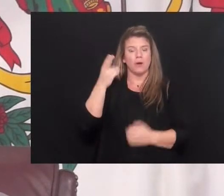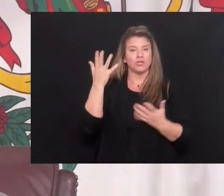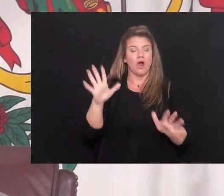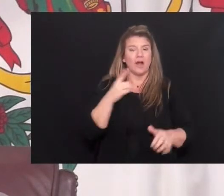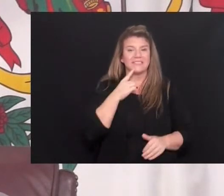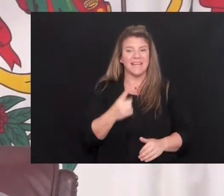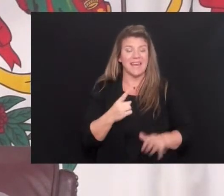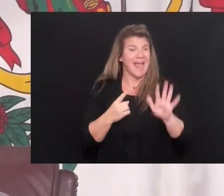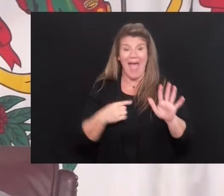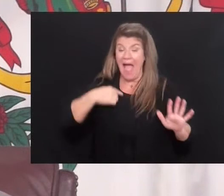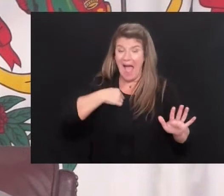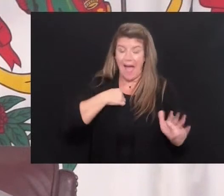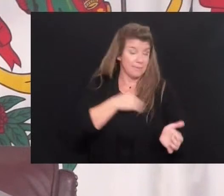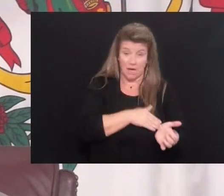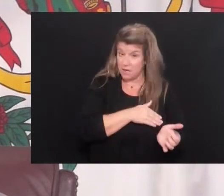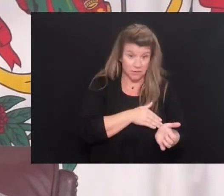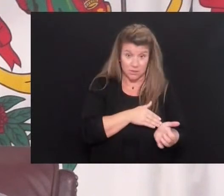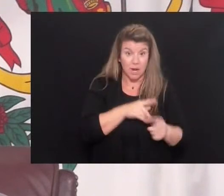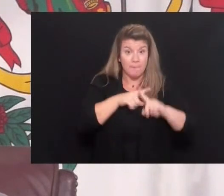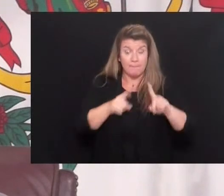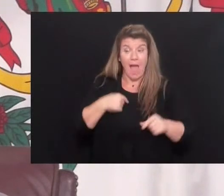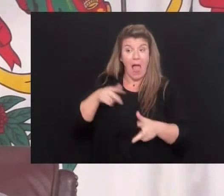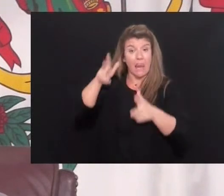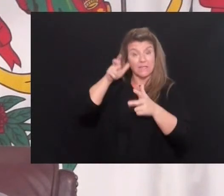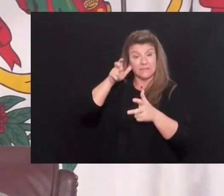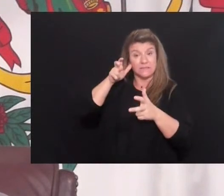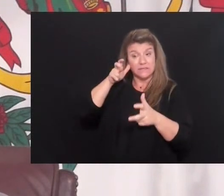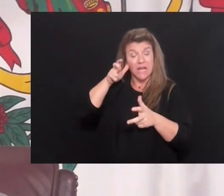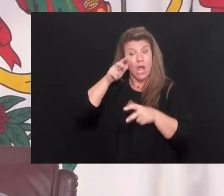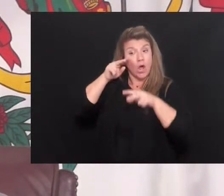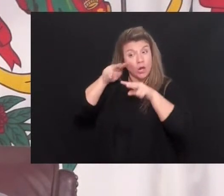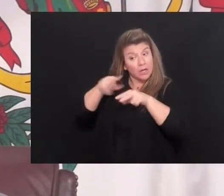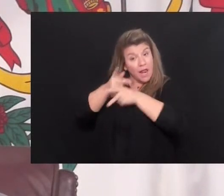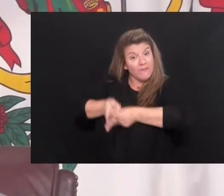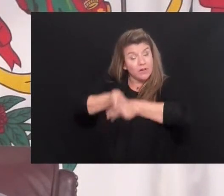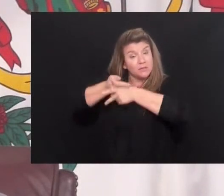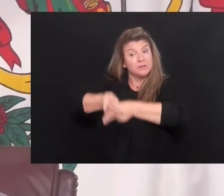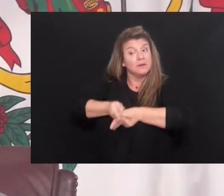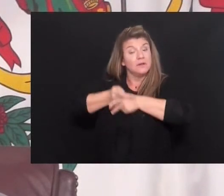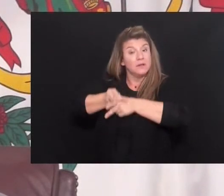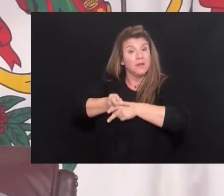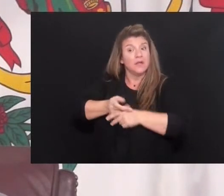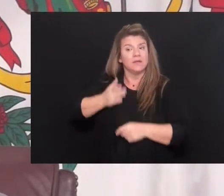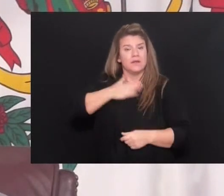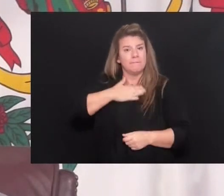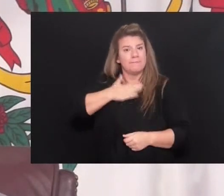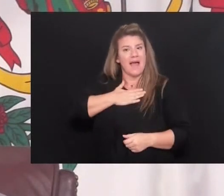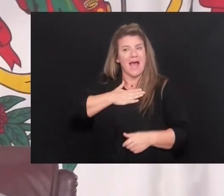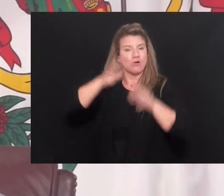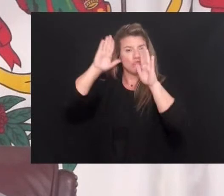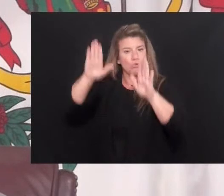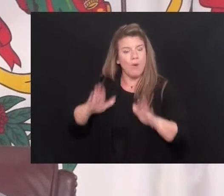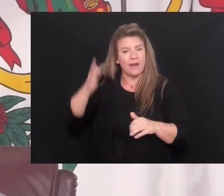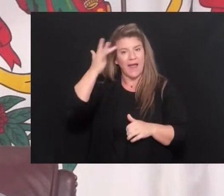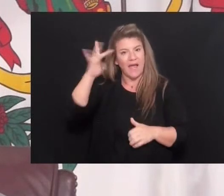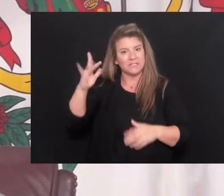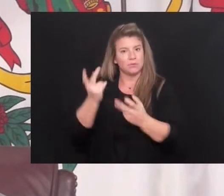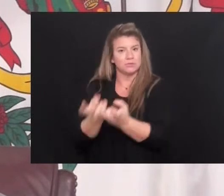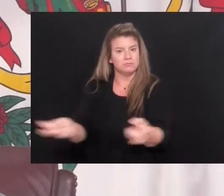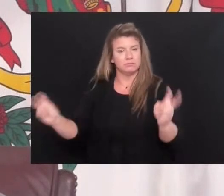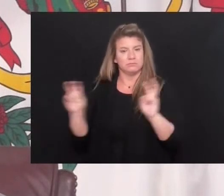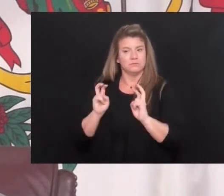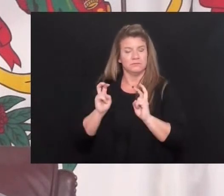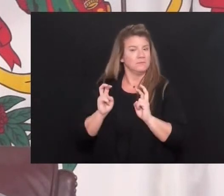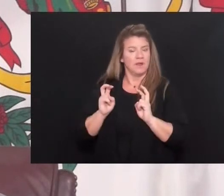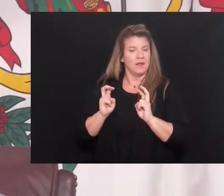I'm not a doctor, and I listen very, very closely to the great expertise of, you know, of all